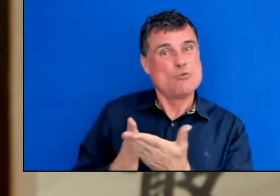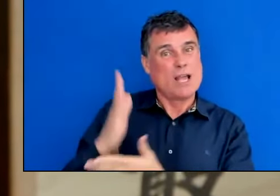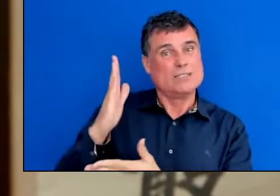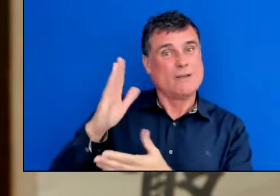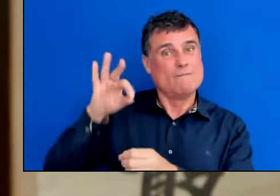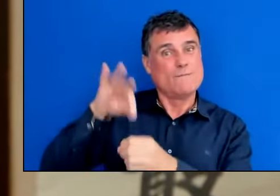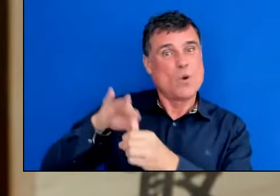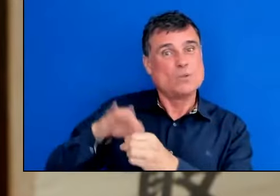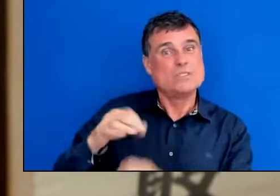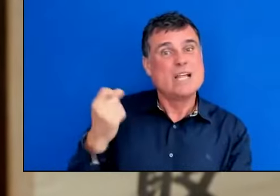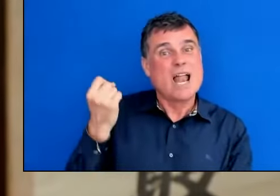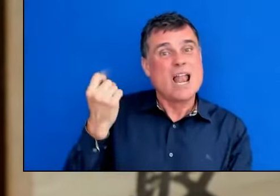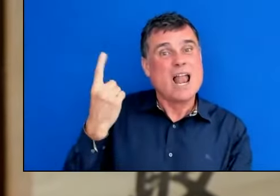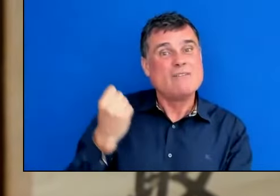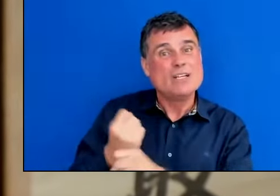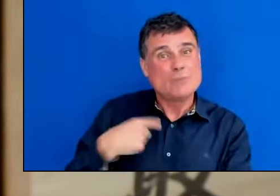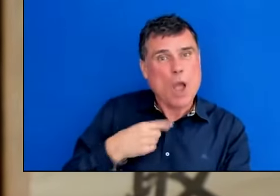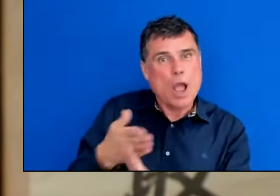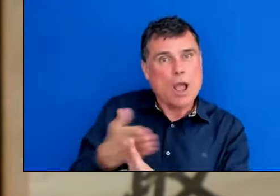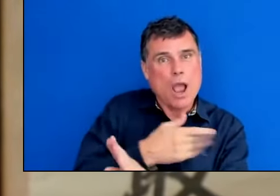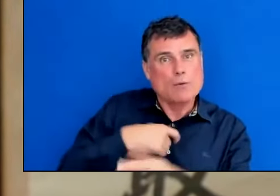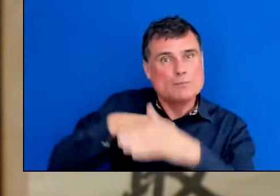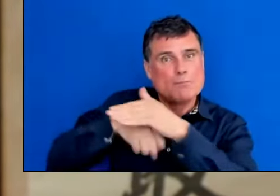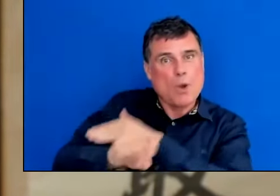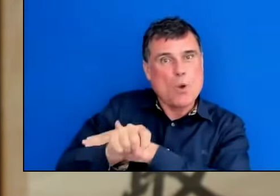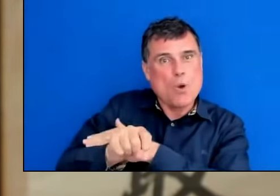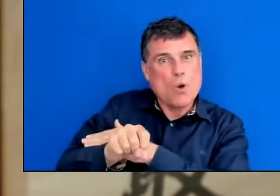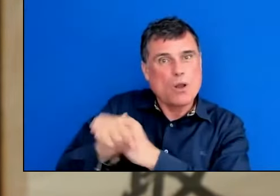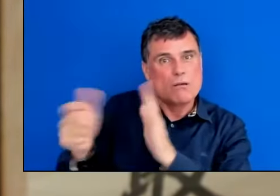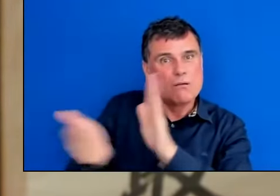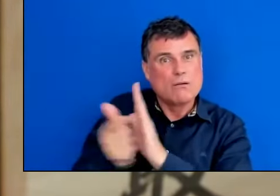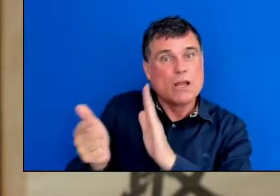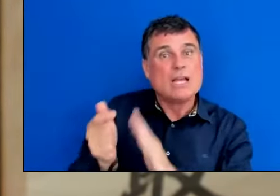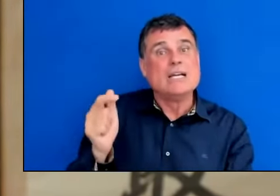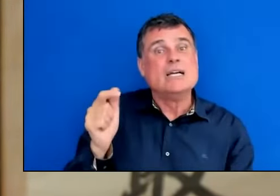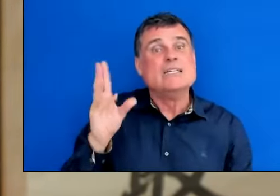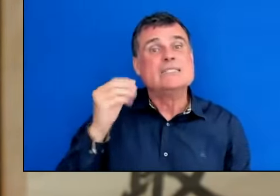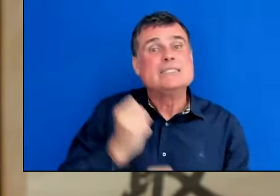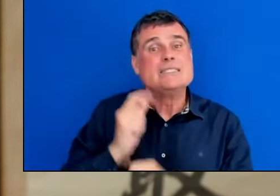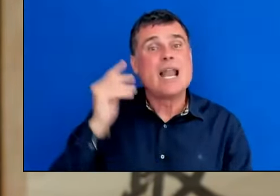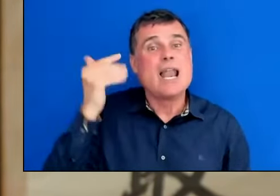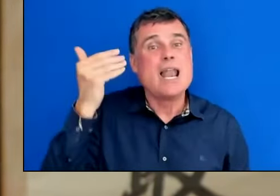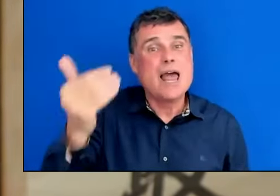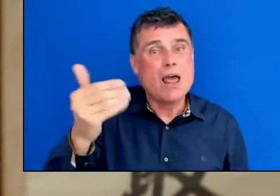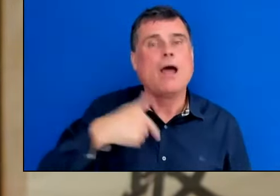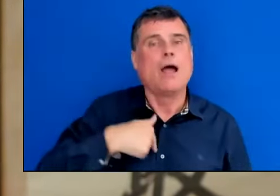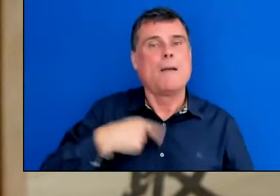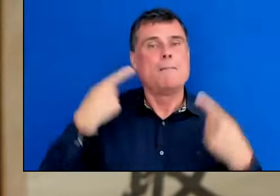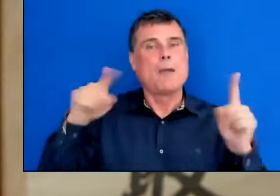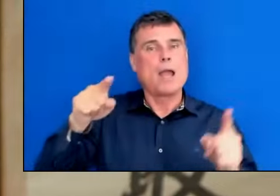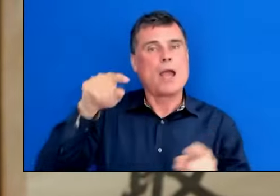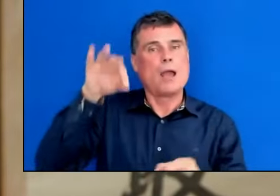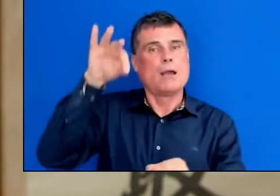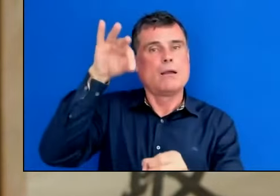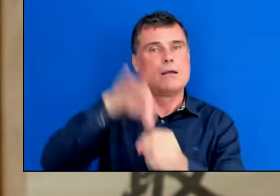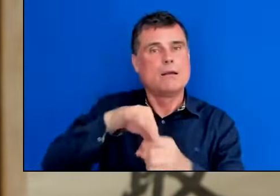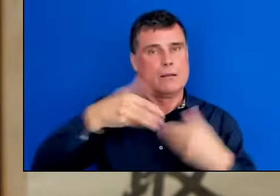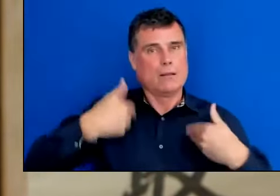years before I was born. And then 60 years later, I was elected as the first Canadian of Japanese